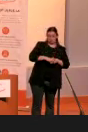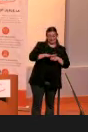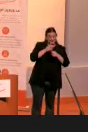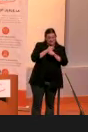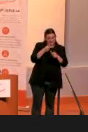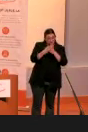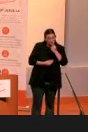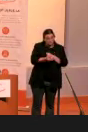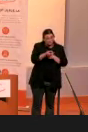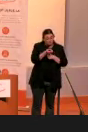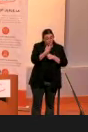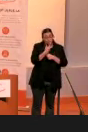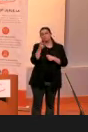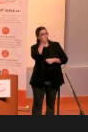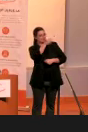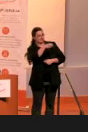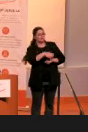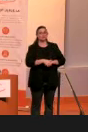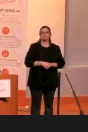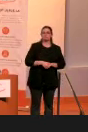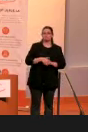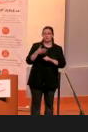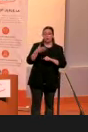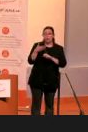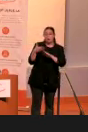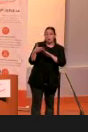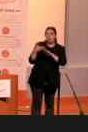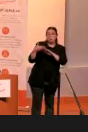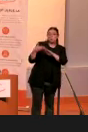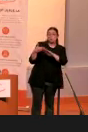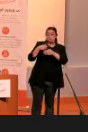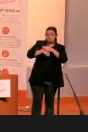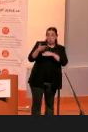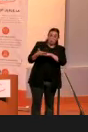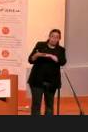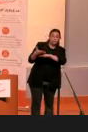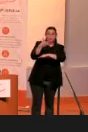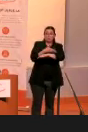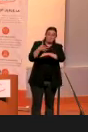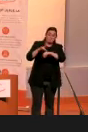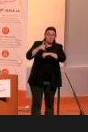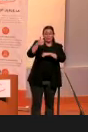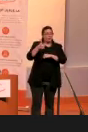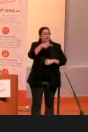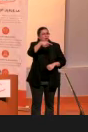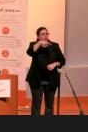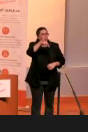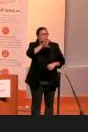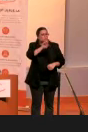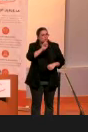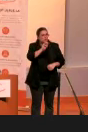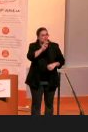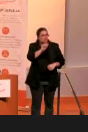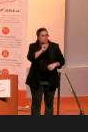Does prematurity play any role in an increase in lupus? Prematurity? I don't know what that means.